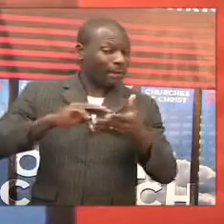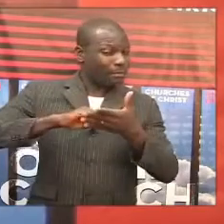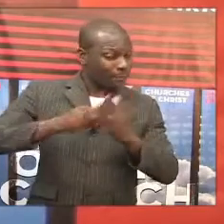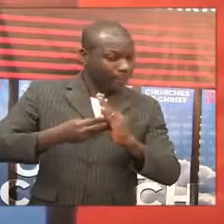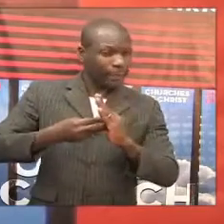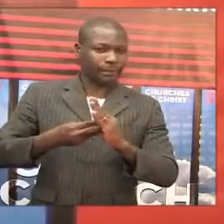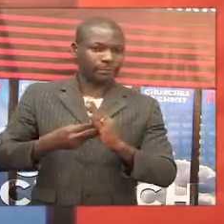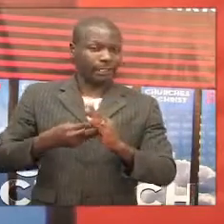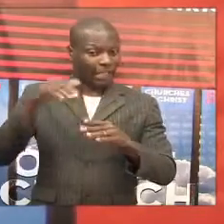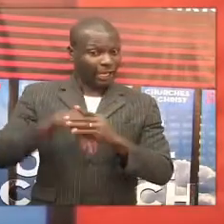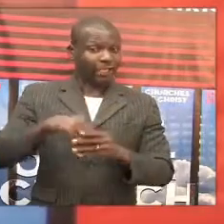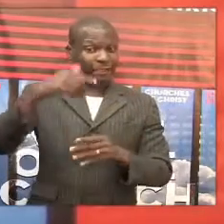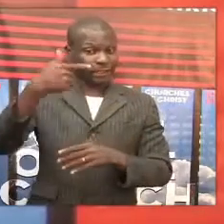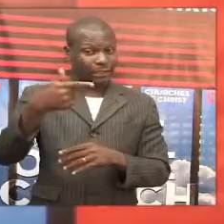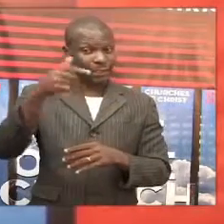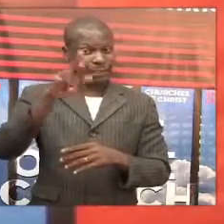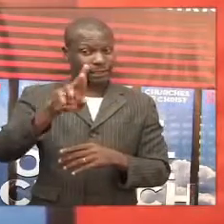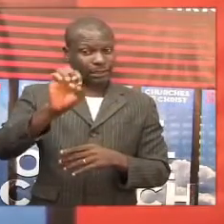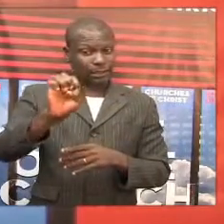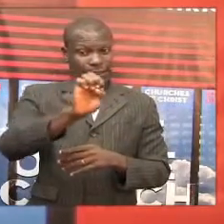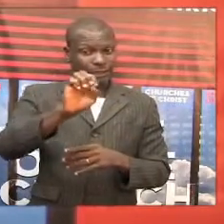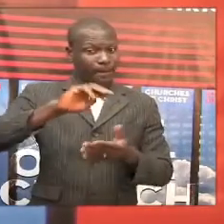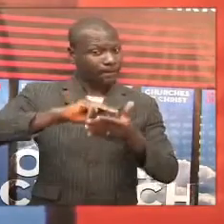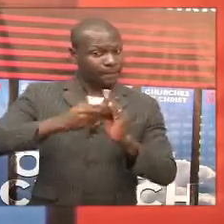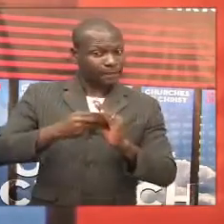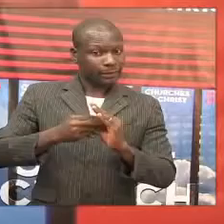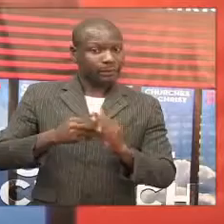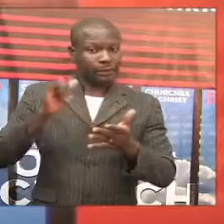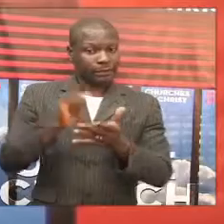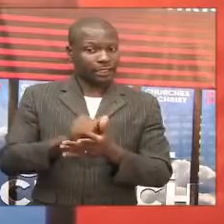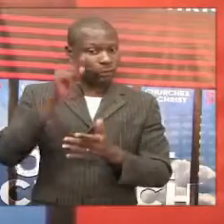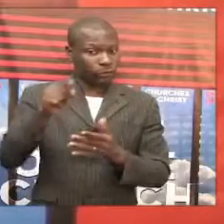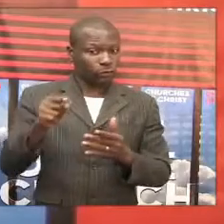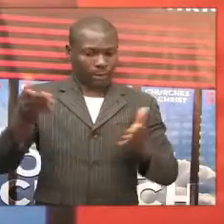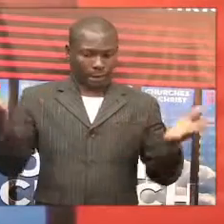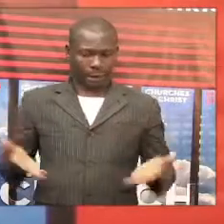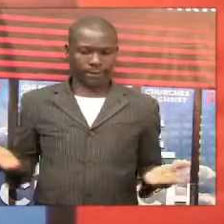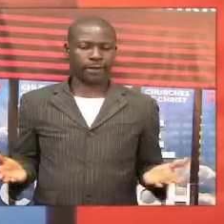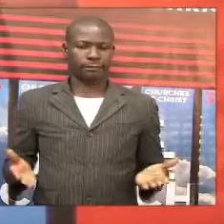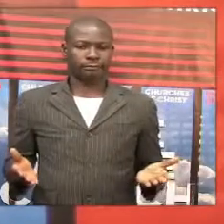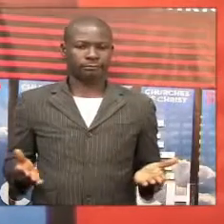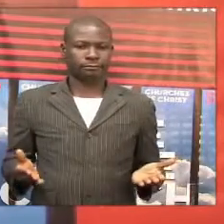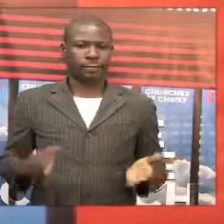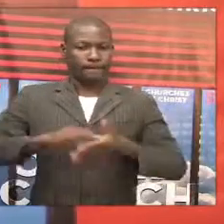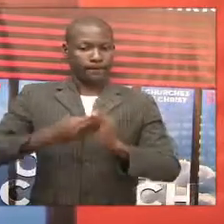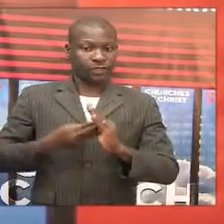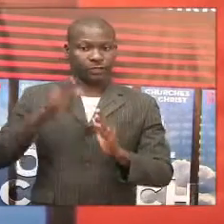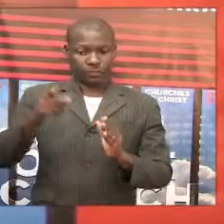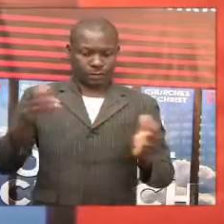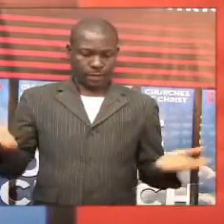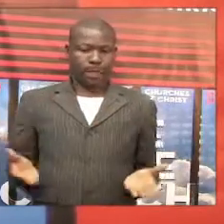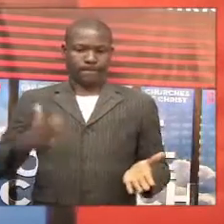Parousia. Parousia simply means presence. Presence. Mina mi jina hui.